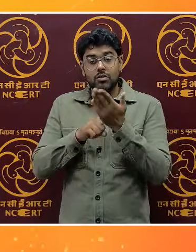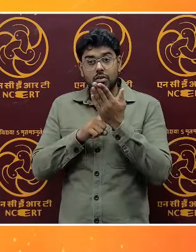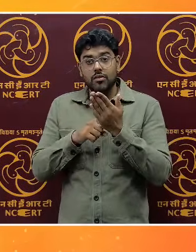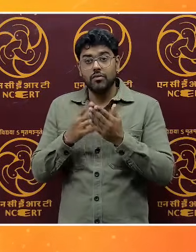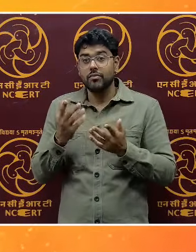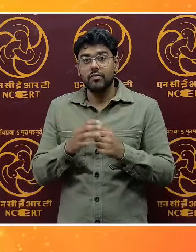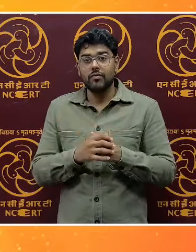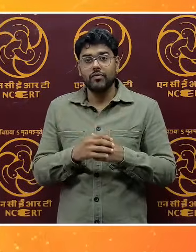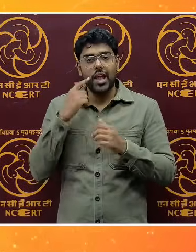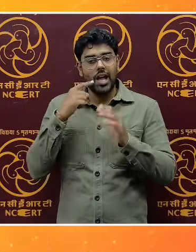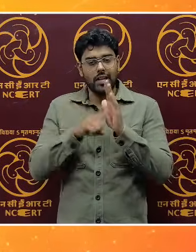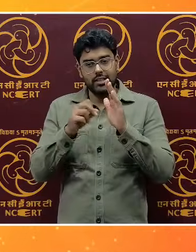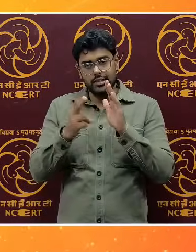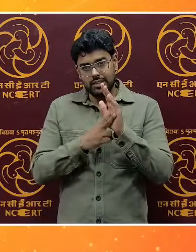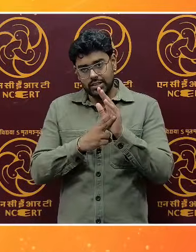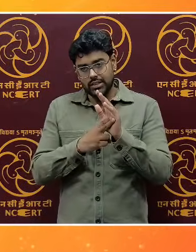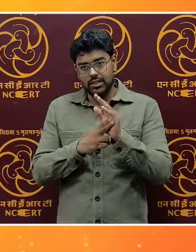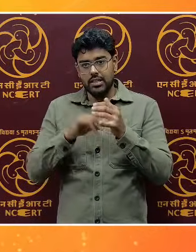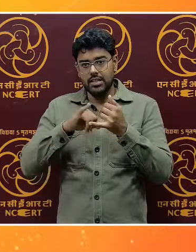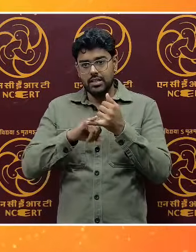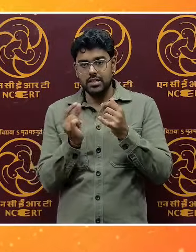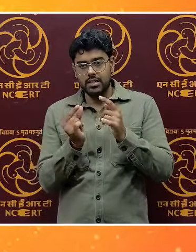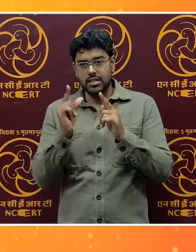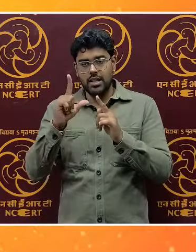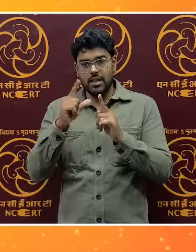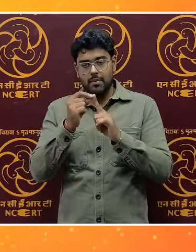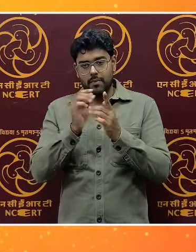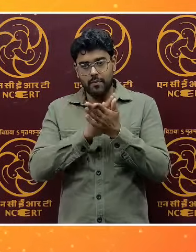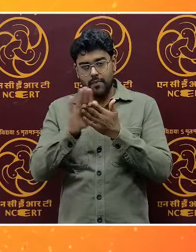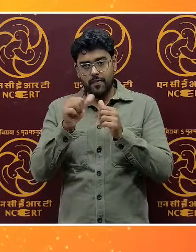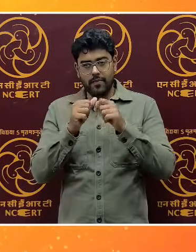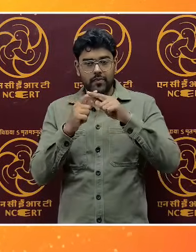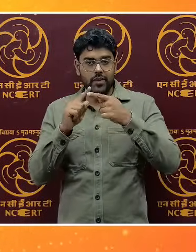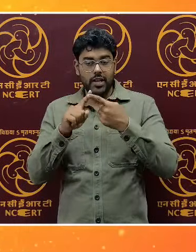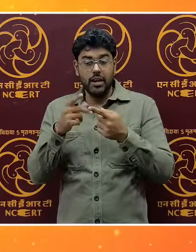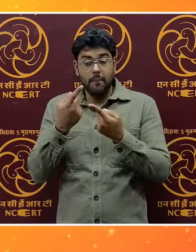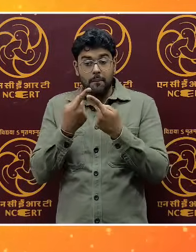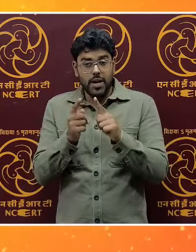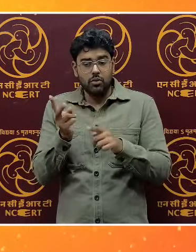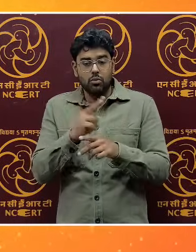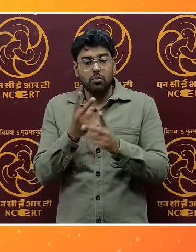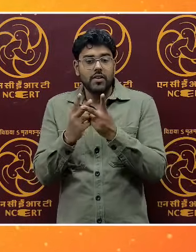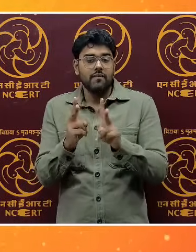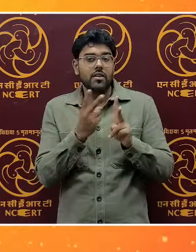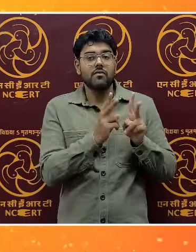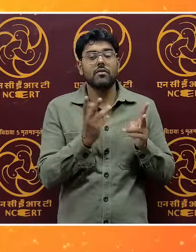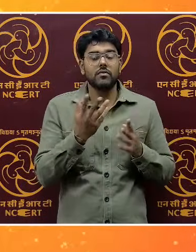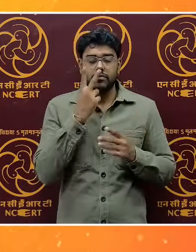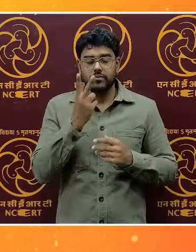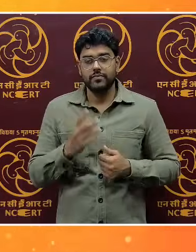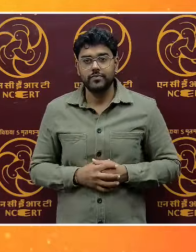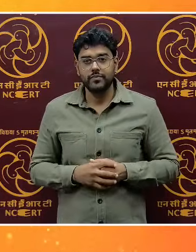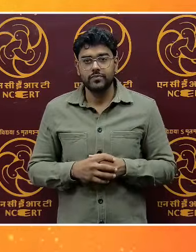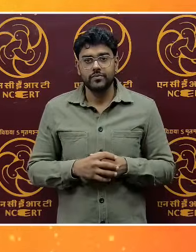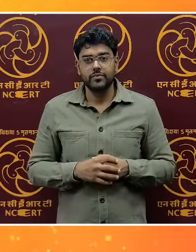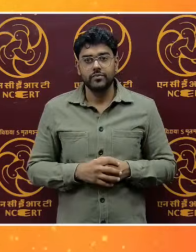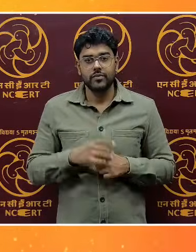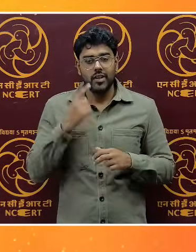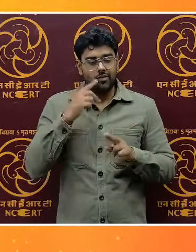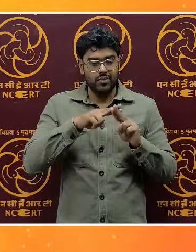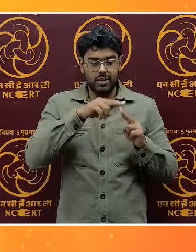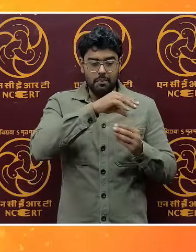iron sulfide. Right? Now we'll see how are they different in their properties. Now if you just look at the